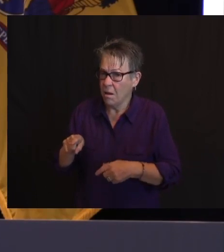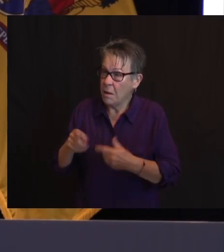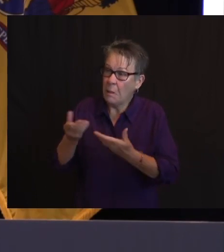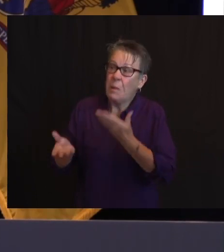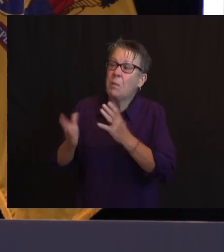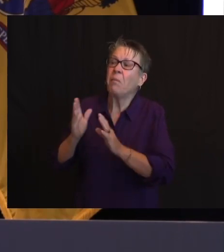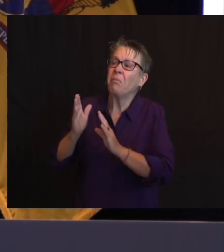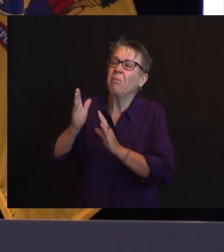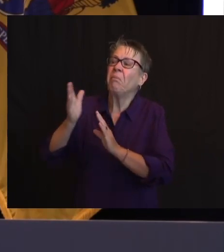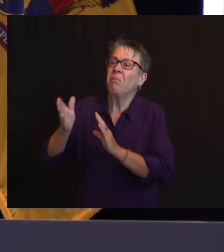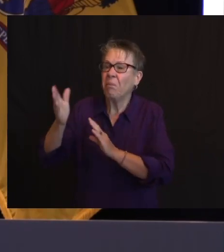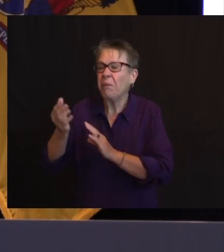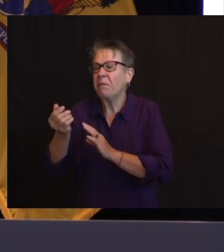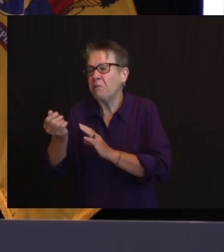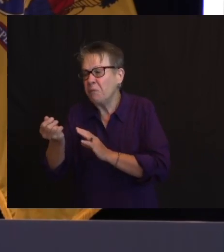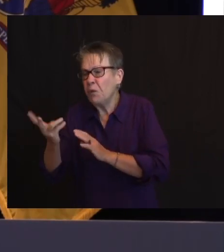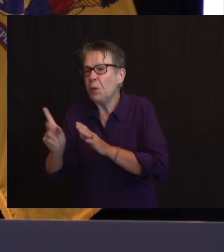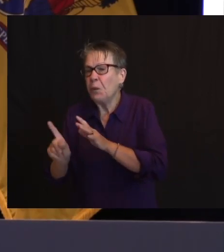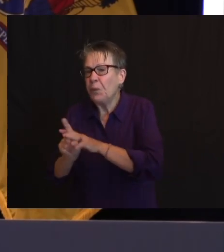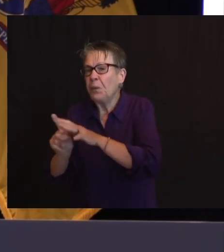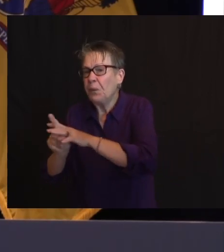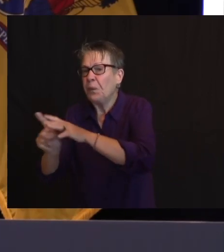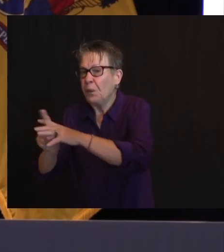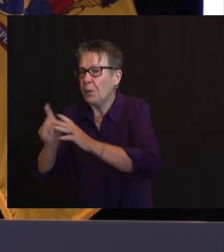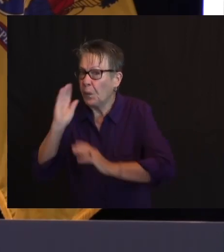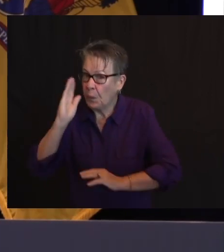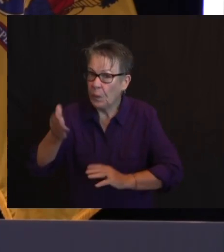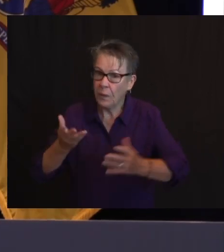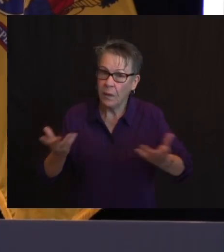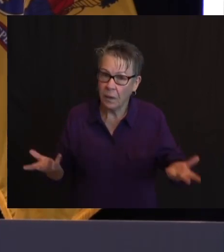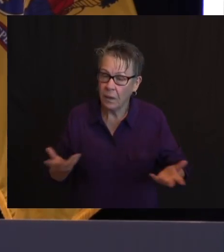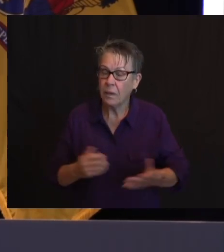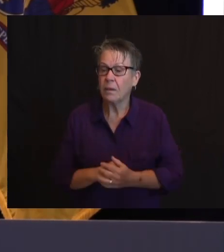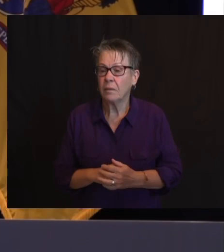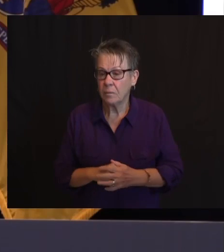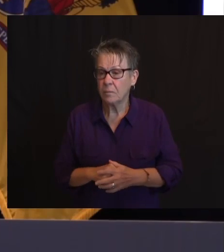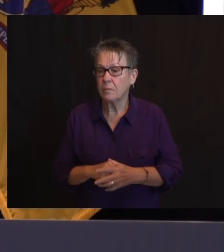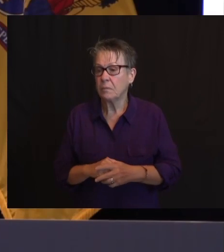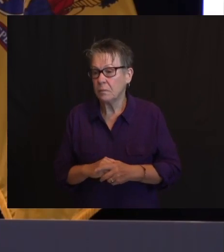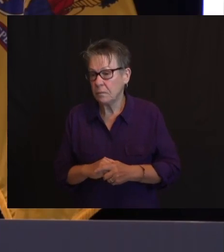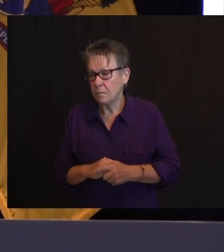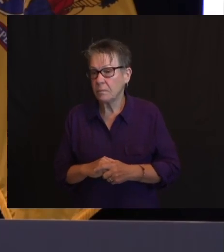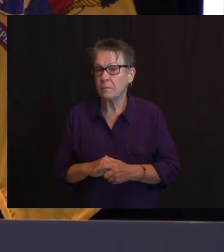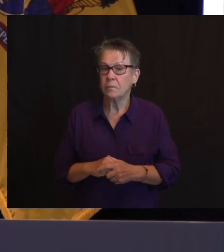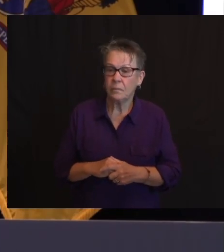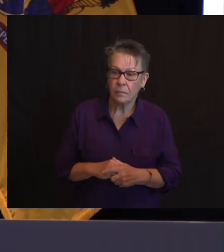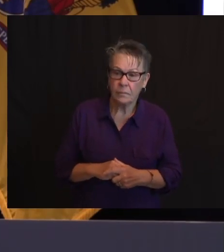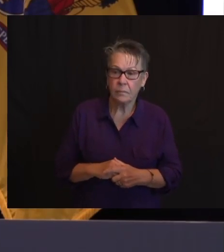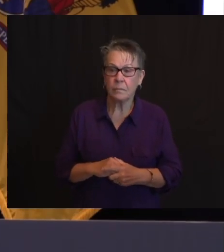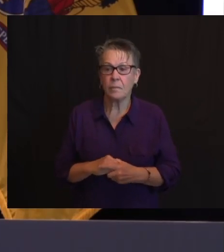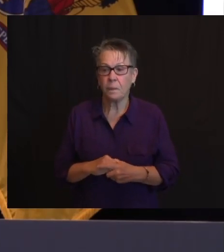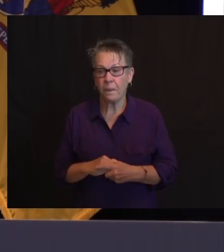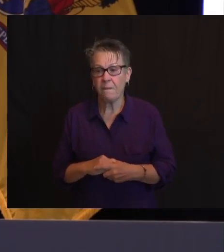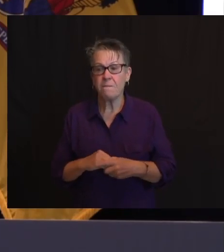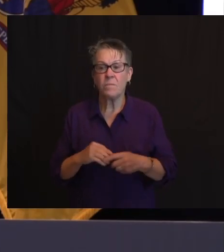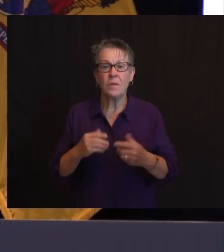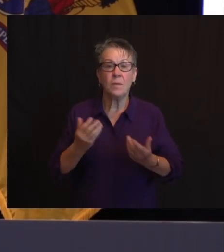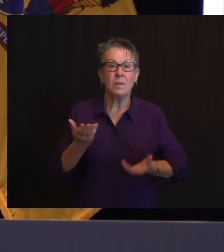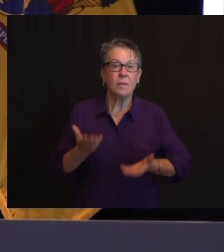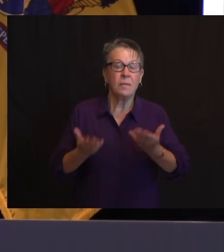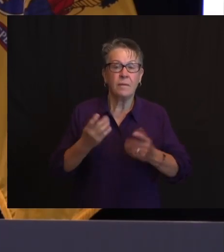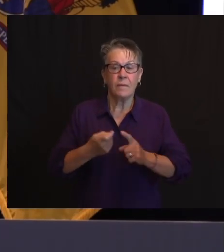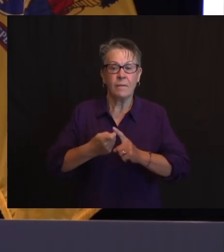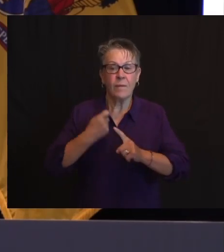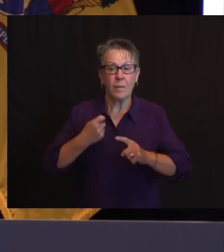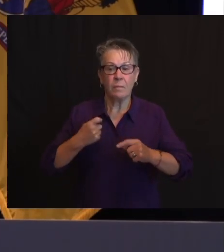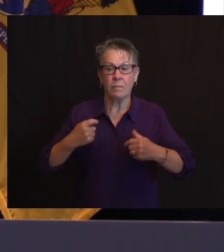And there could be, I would just say there could be some connection back to folks who are younger folks. I didn't see the article, but your point